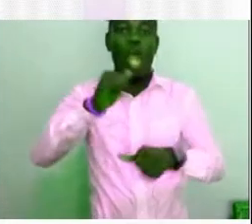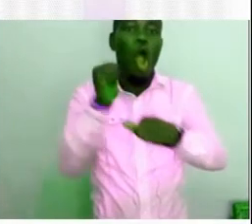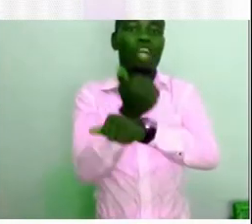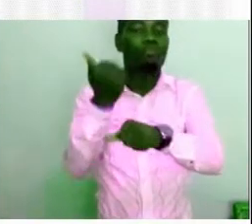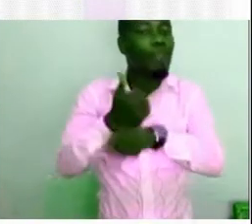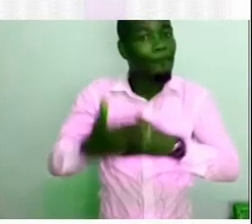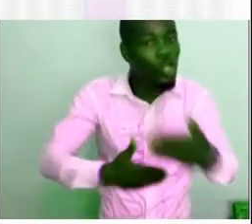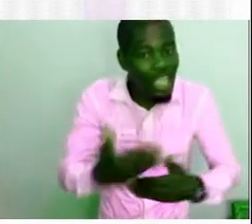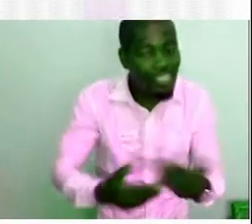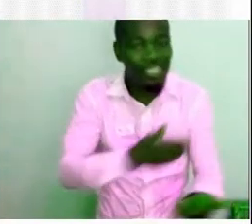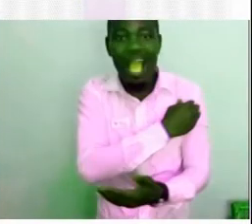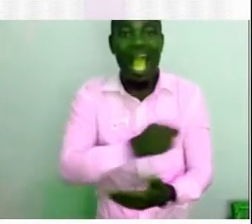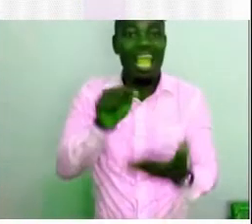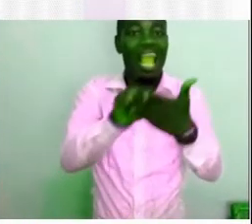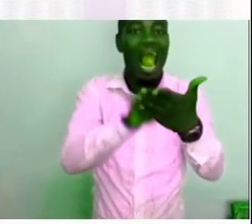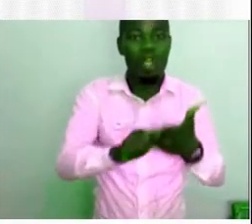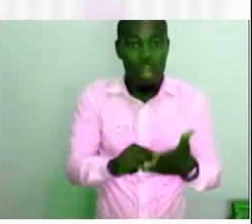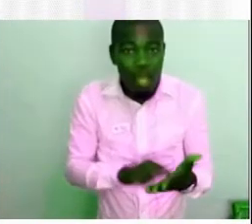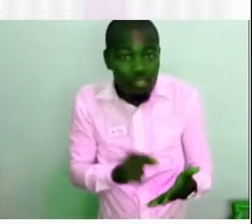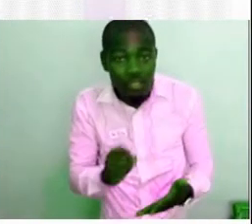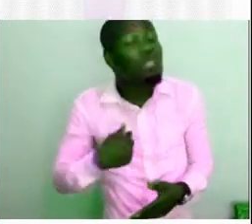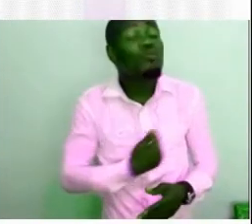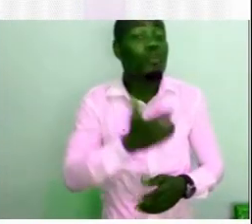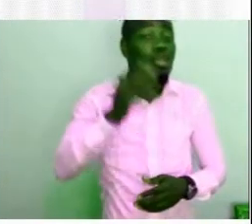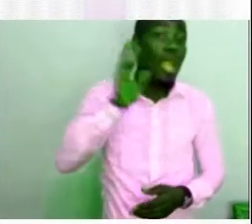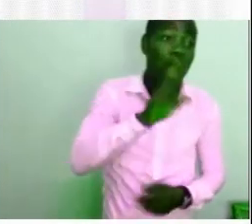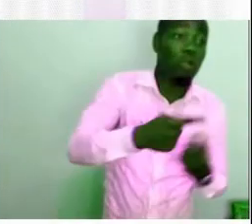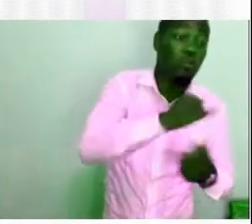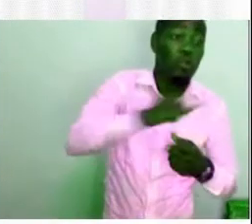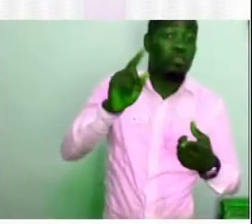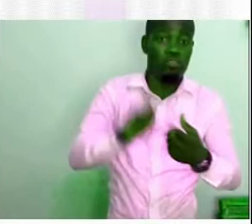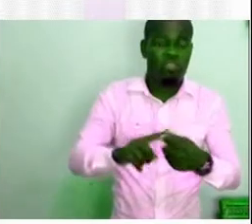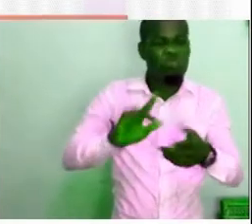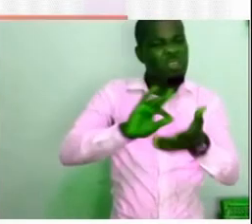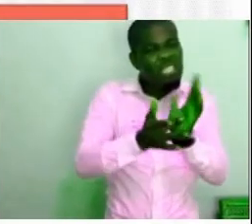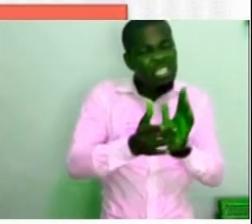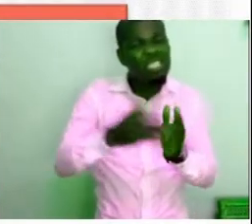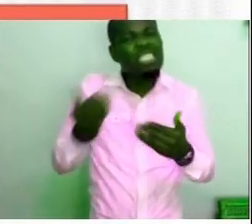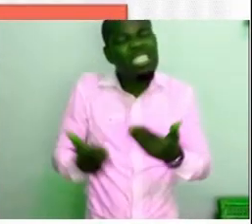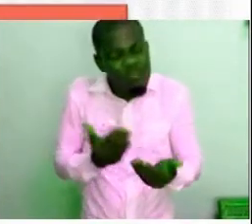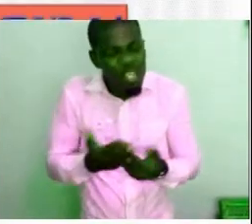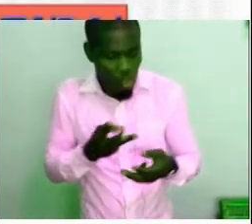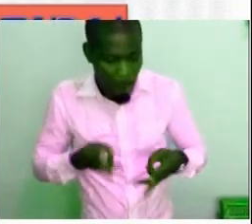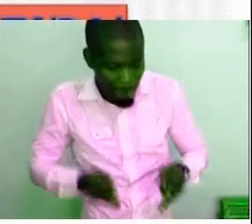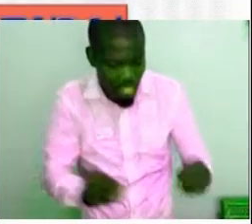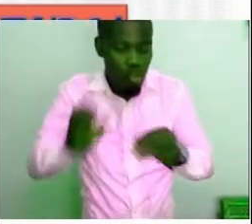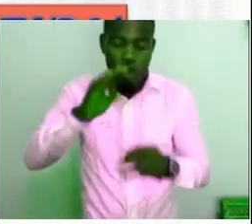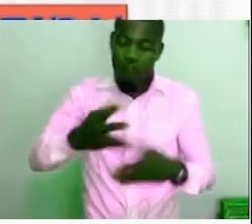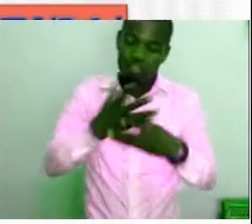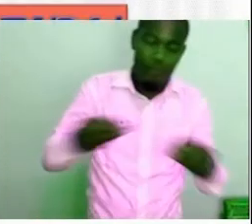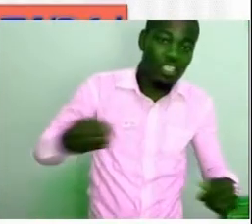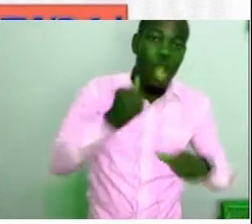Good afternoon, class. This is algebraic processes and calculus, and we are going to be treating